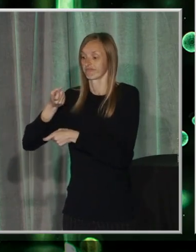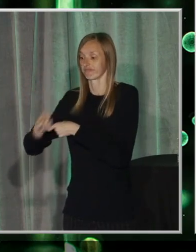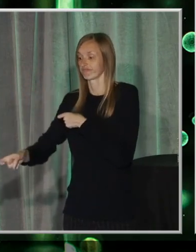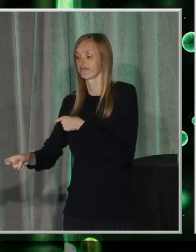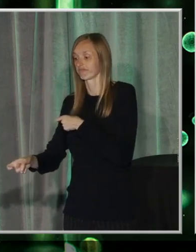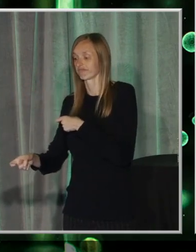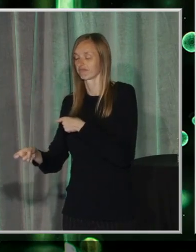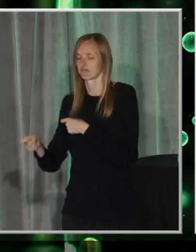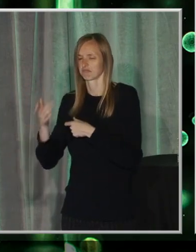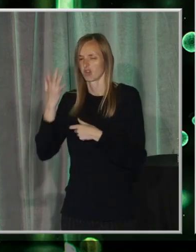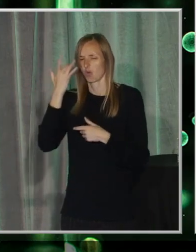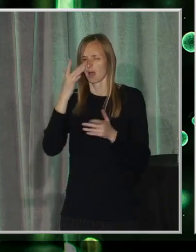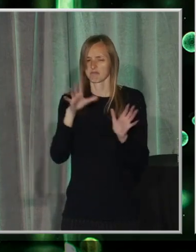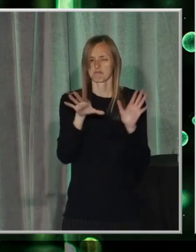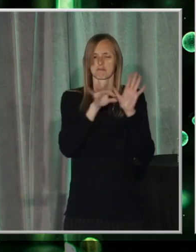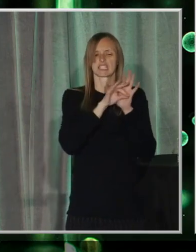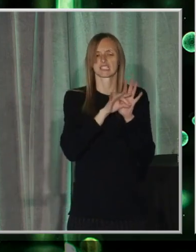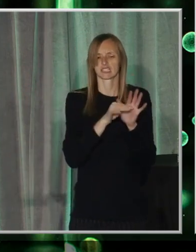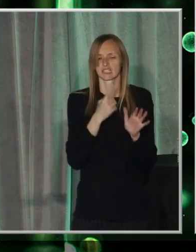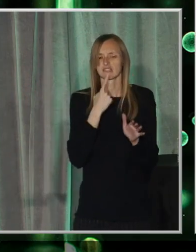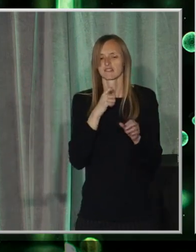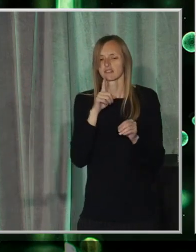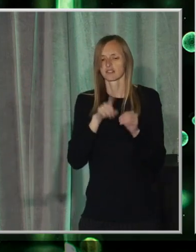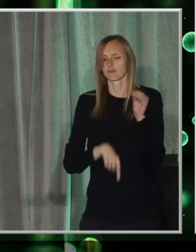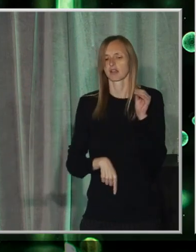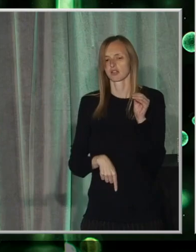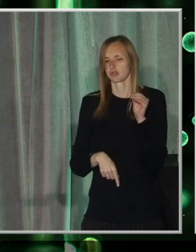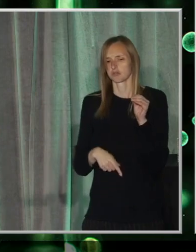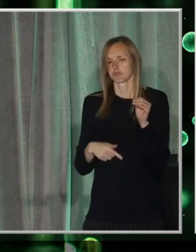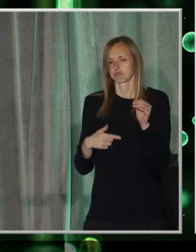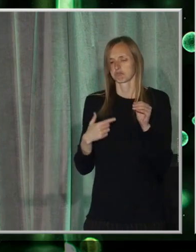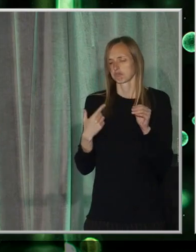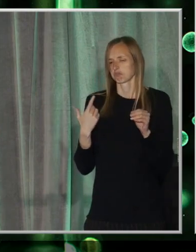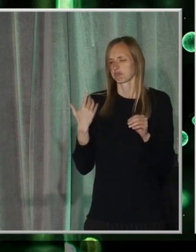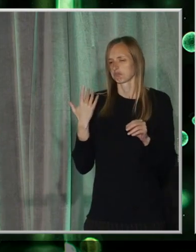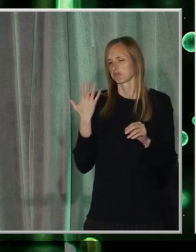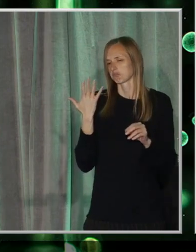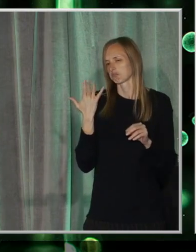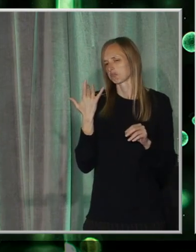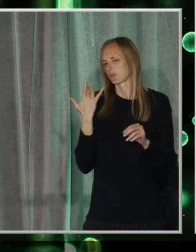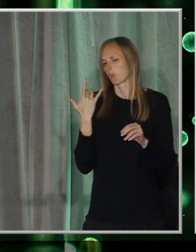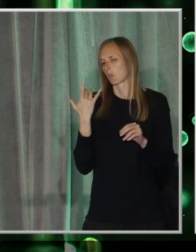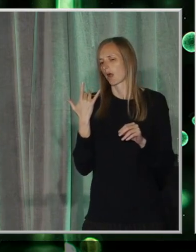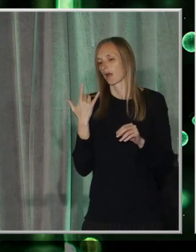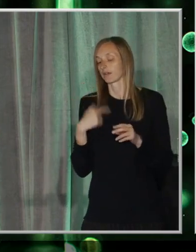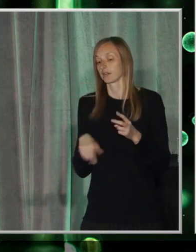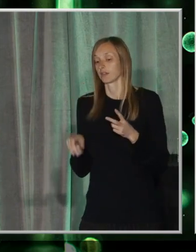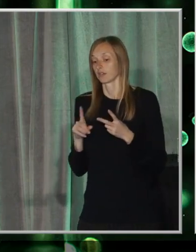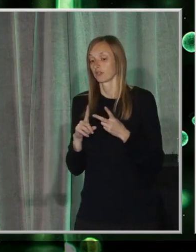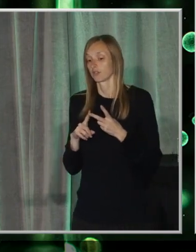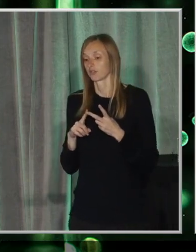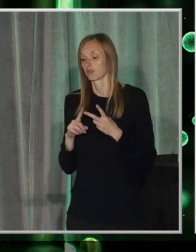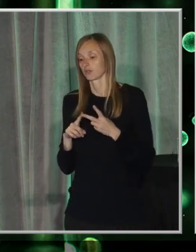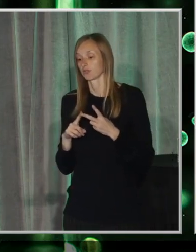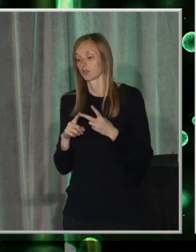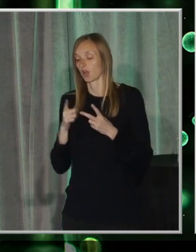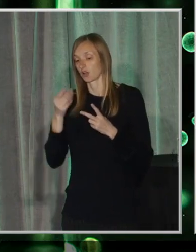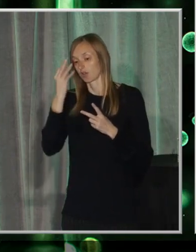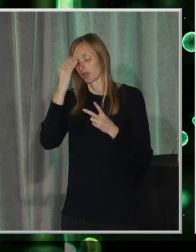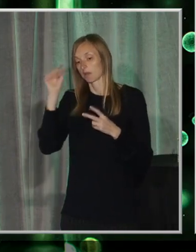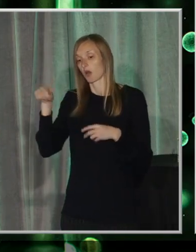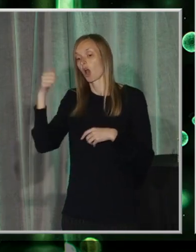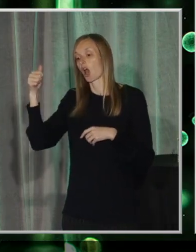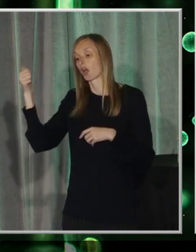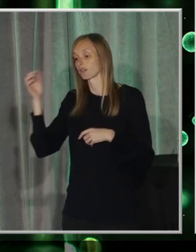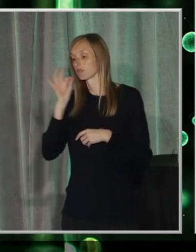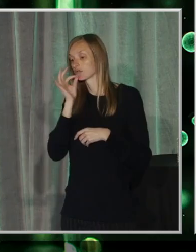production? Why is tomatoes the first approach you're taking? And then second, are you looking at other types of